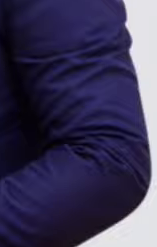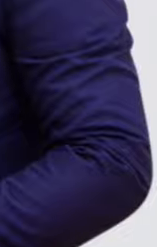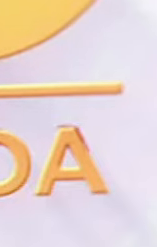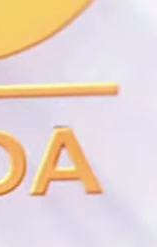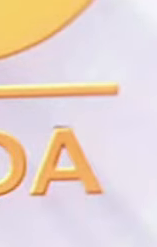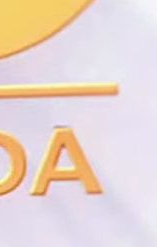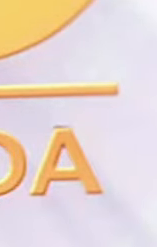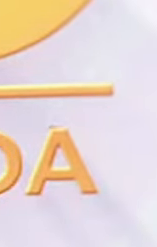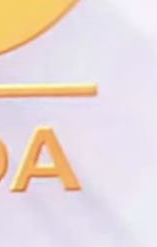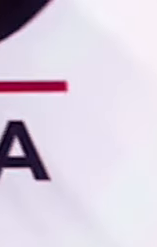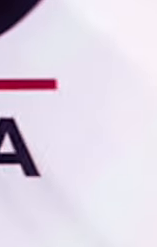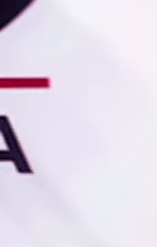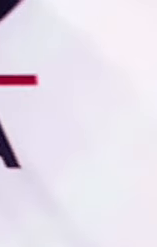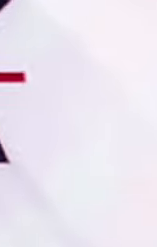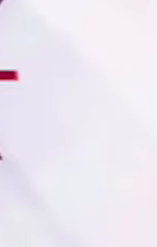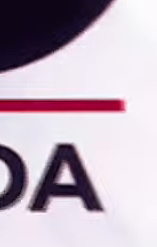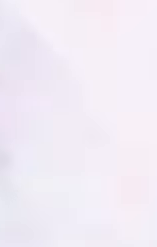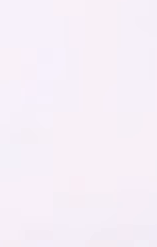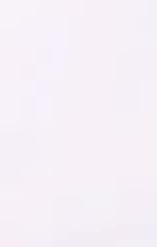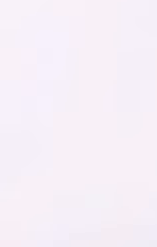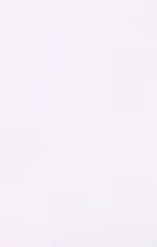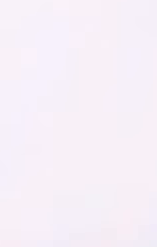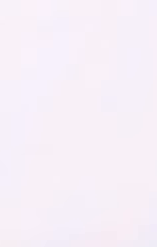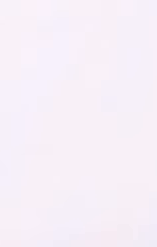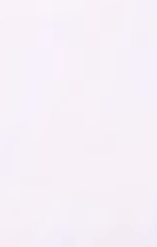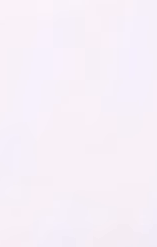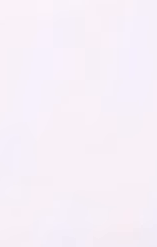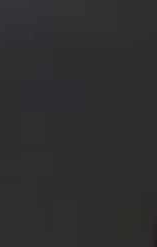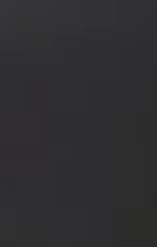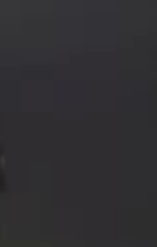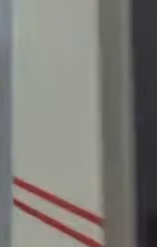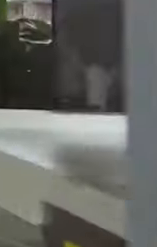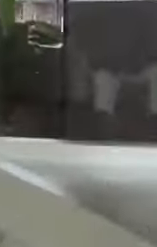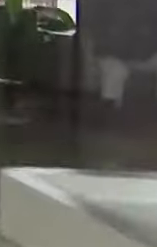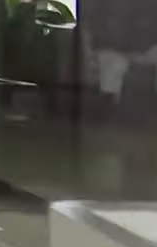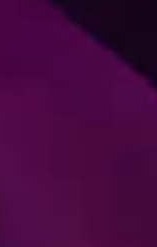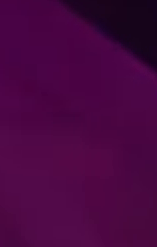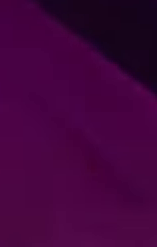with Michael Jordan Lukomwa on UBC TV, inspiring Uganda.